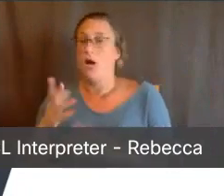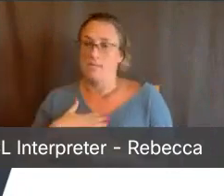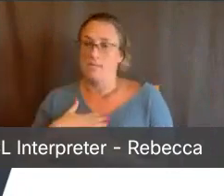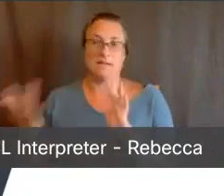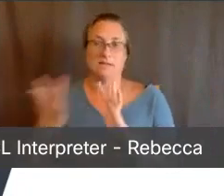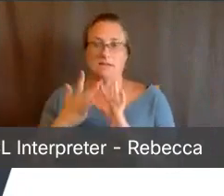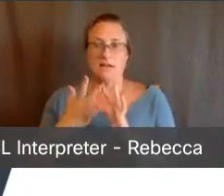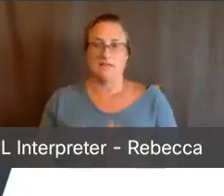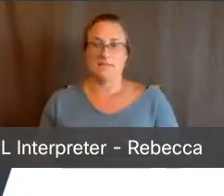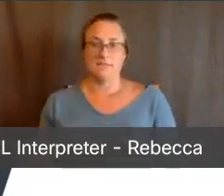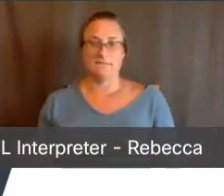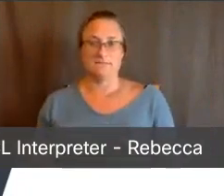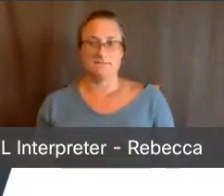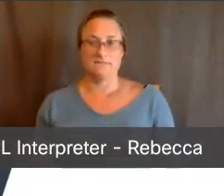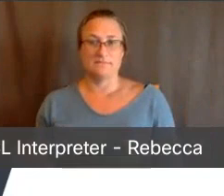or give me a call.